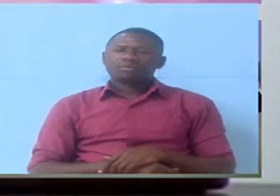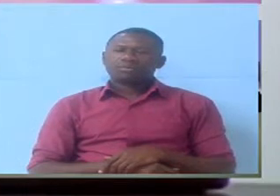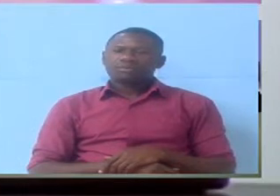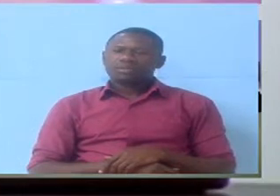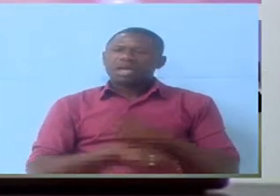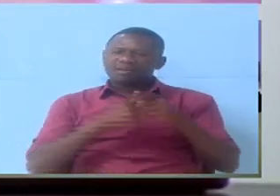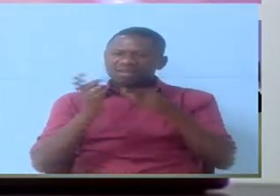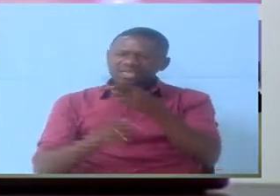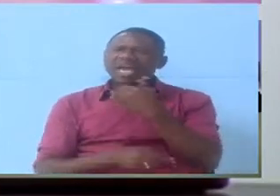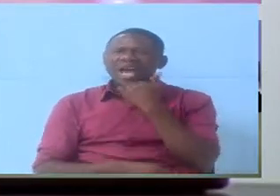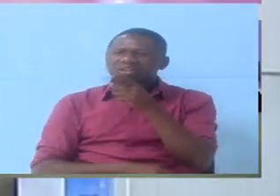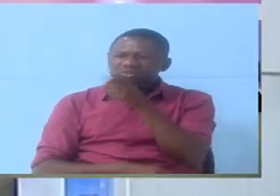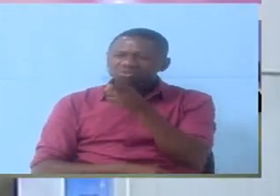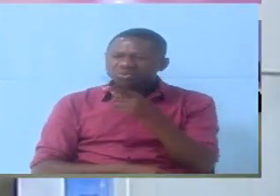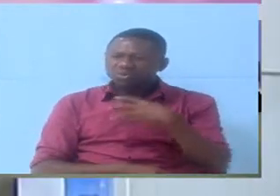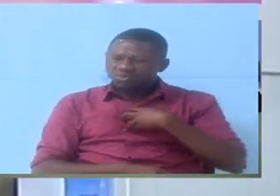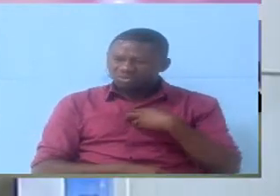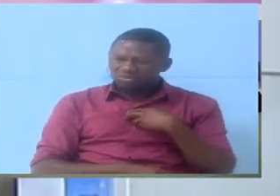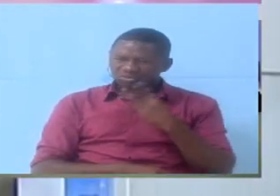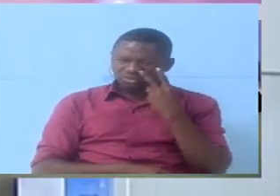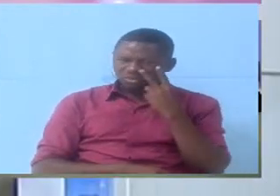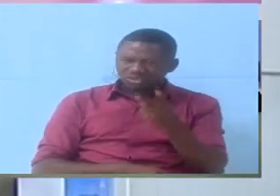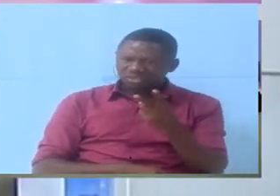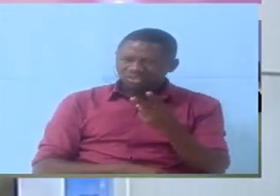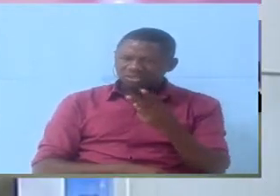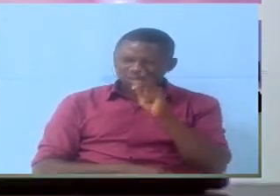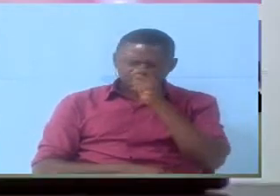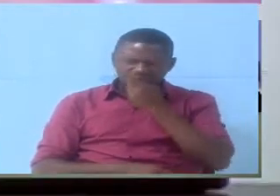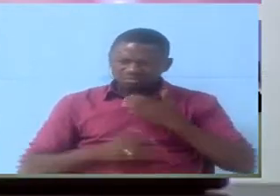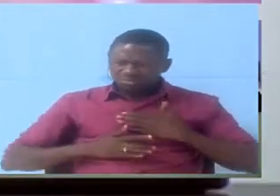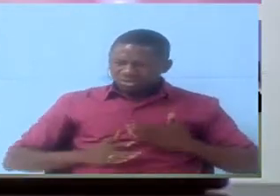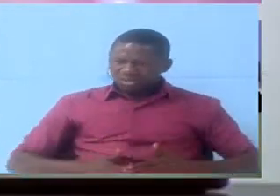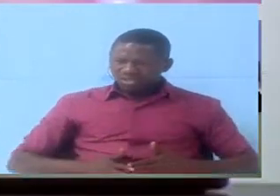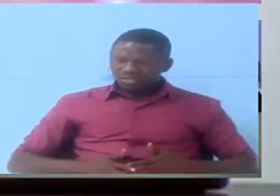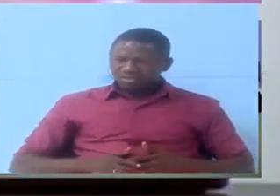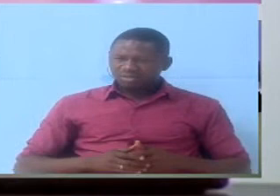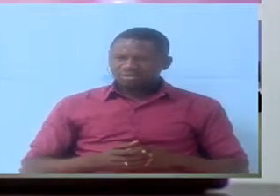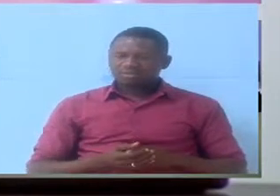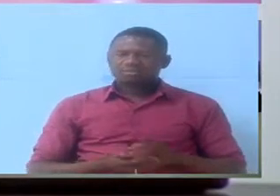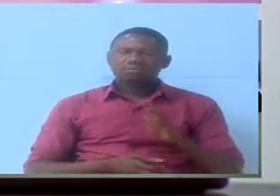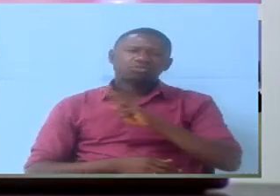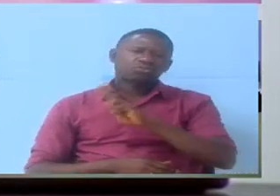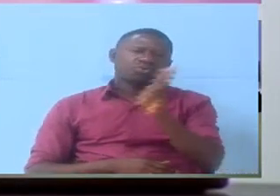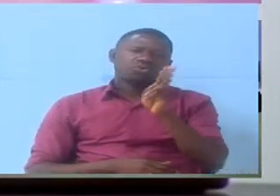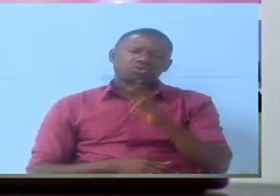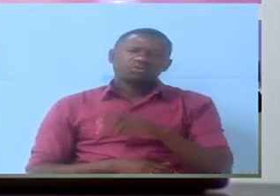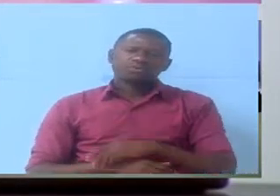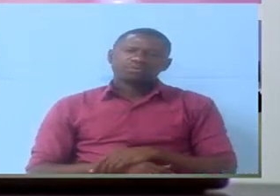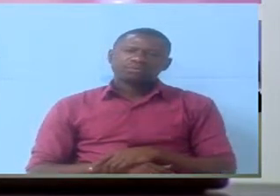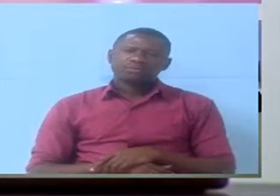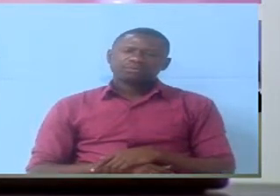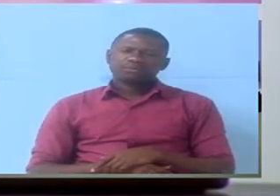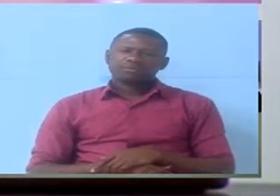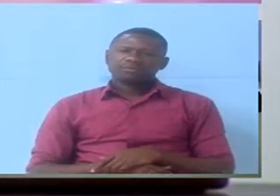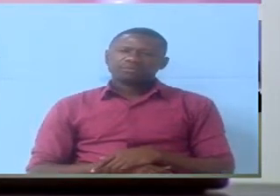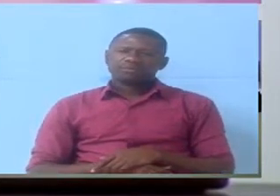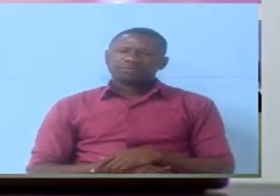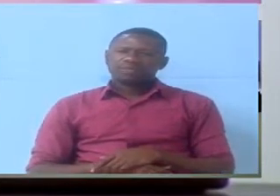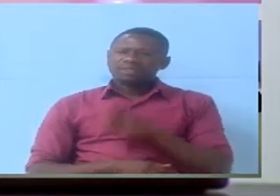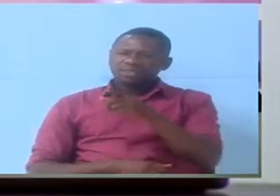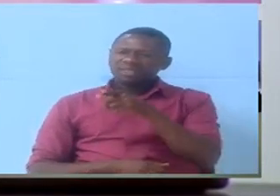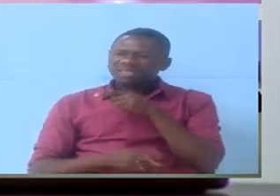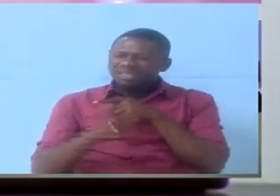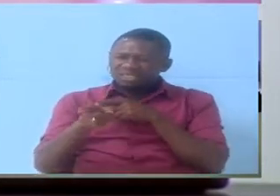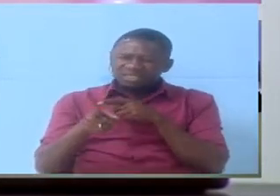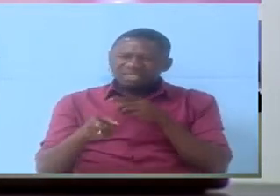No control. Annie, did he enter into the forest to see the what you describe as